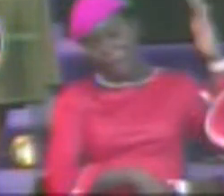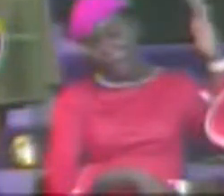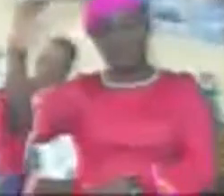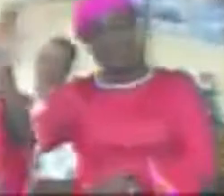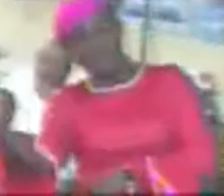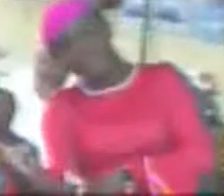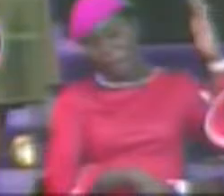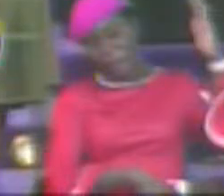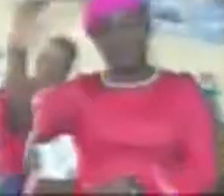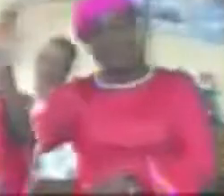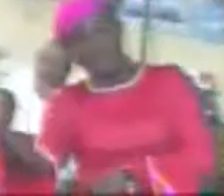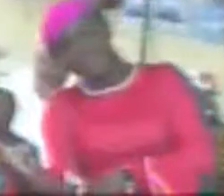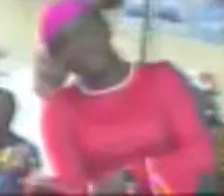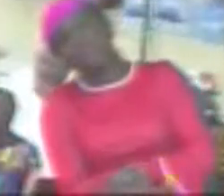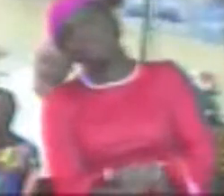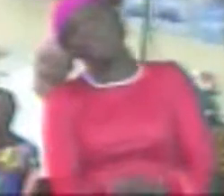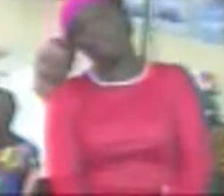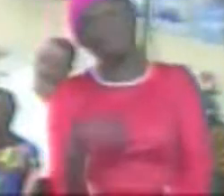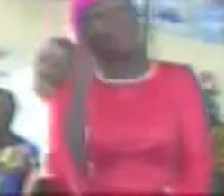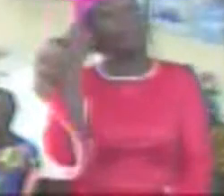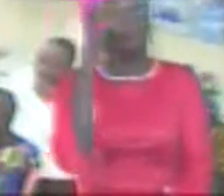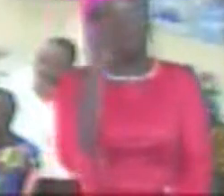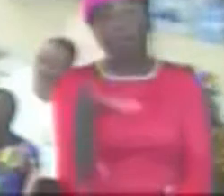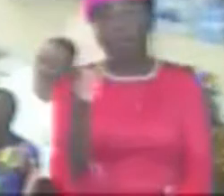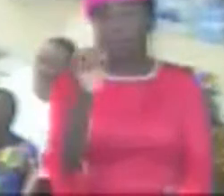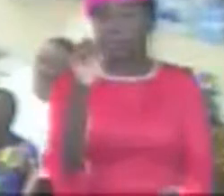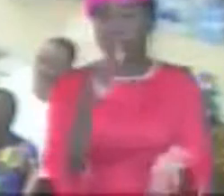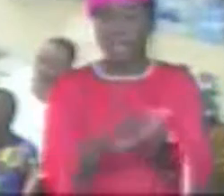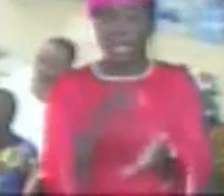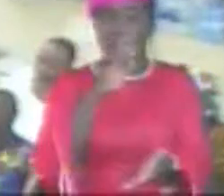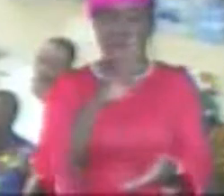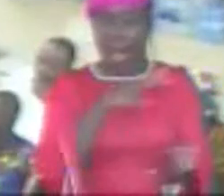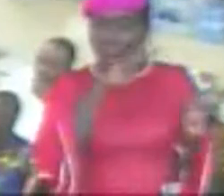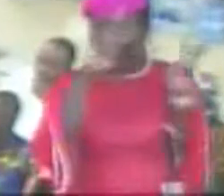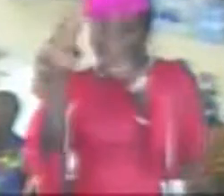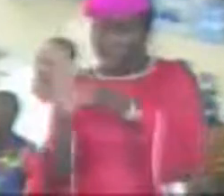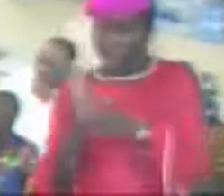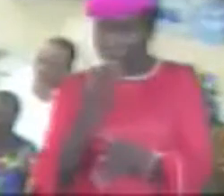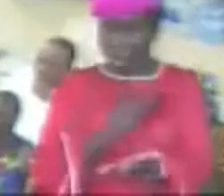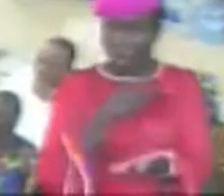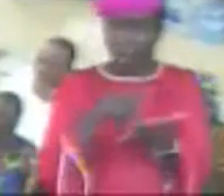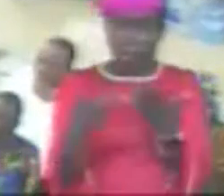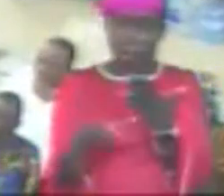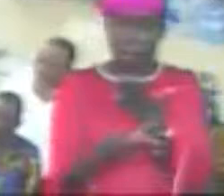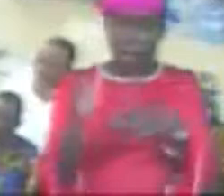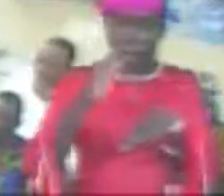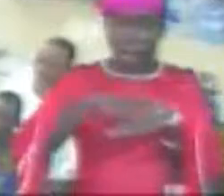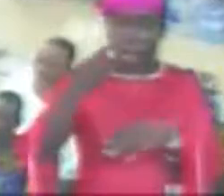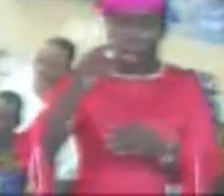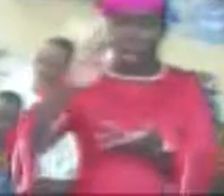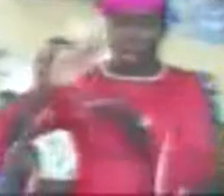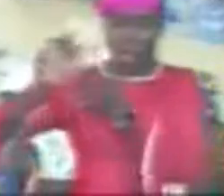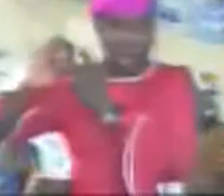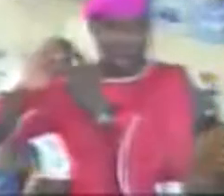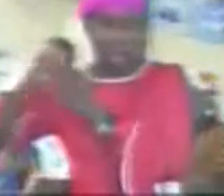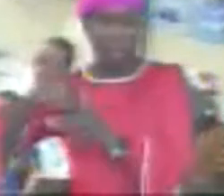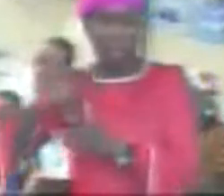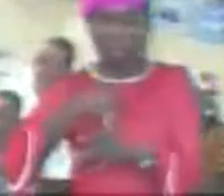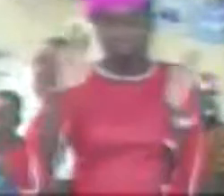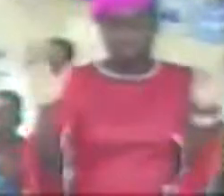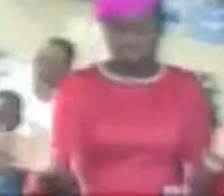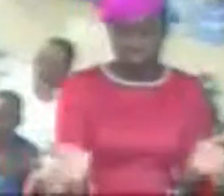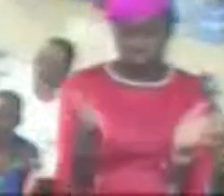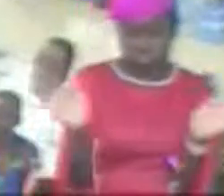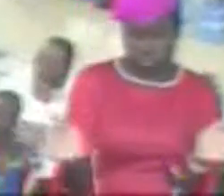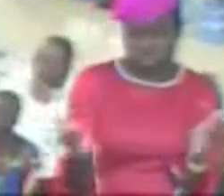For those watching our programs online, we are encouraged to kindly share